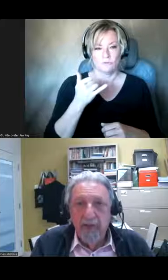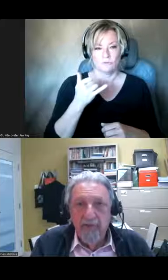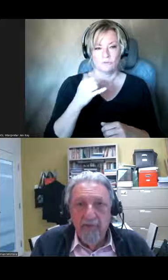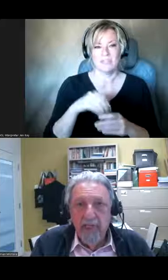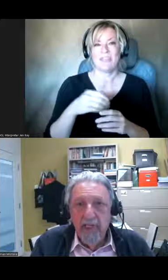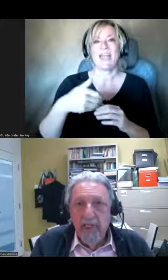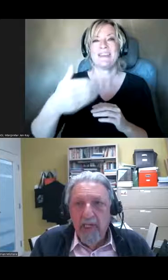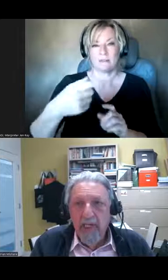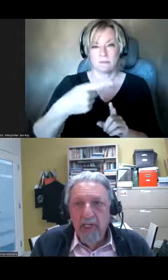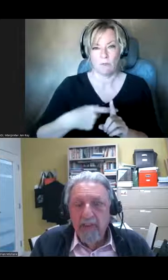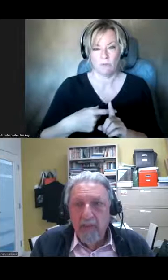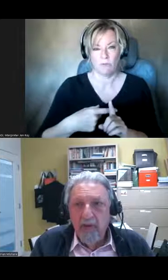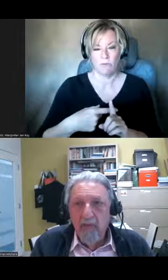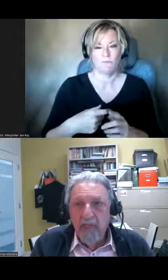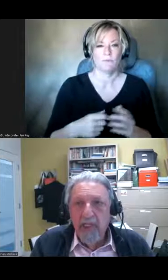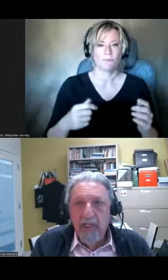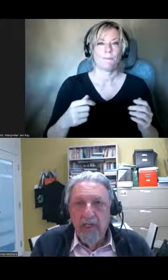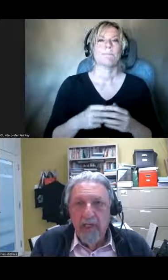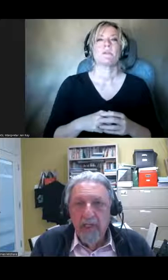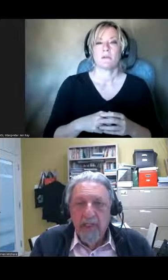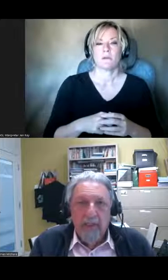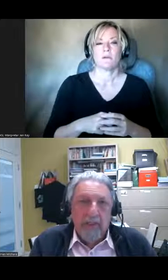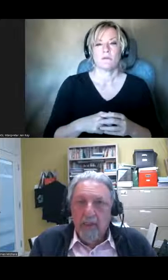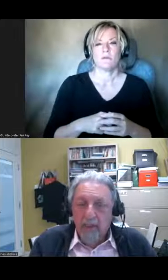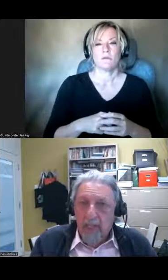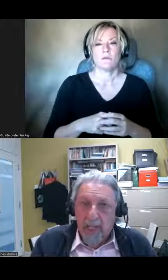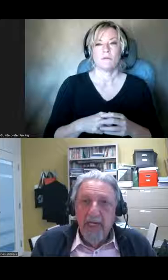next month. And we